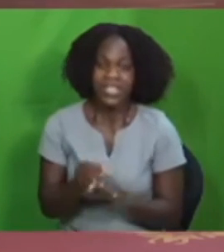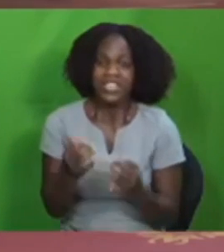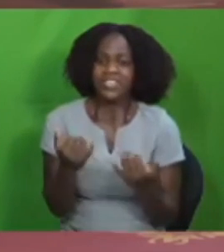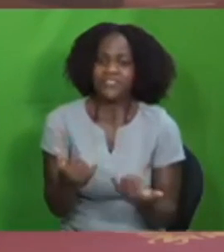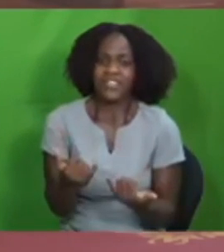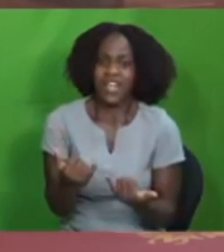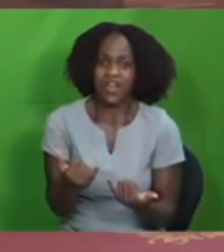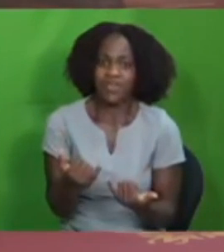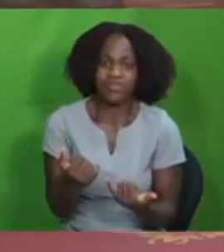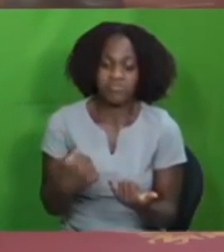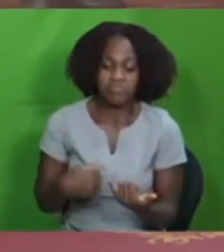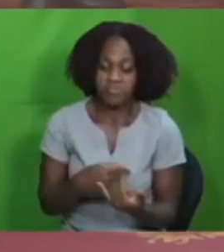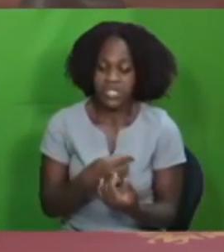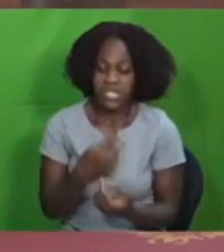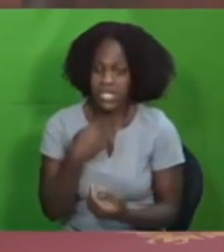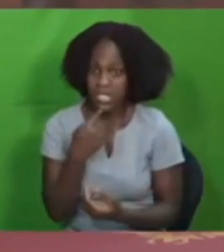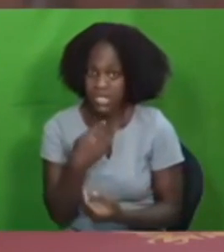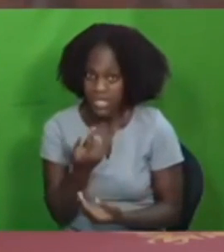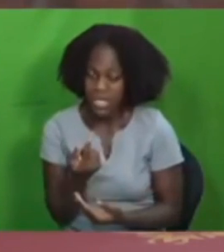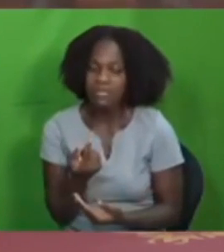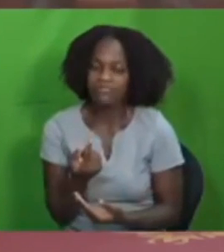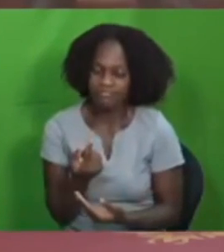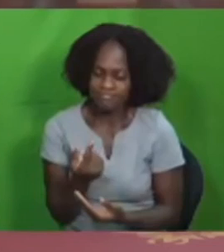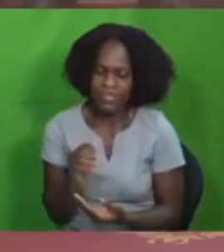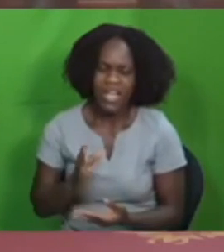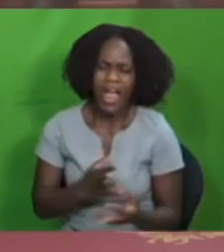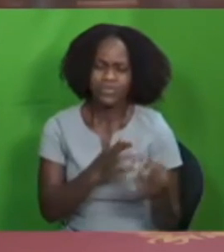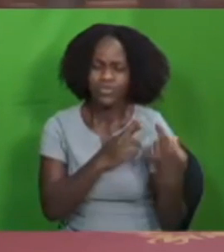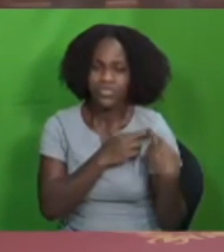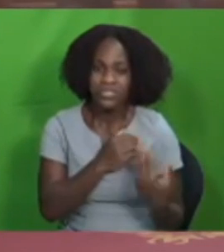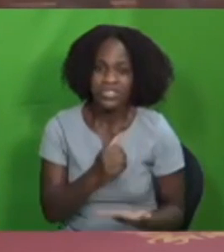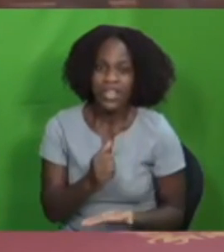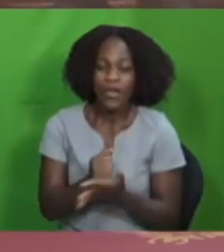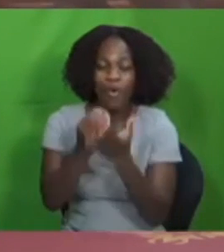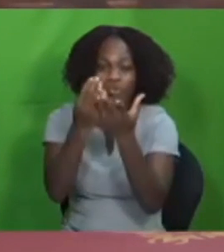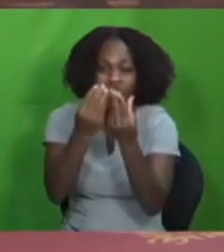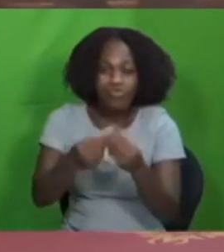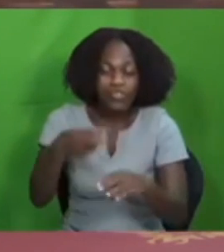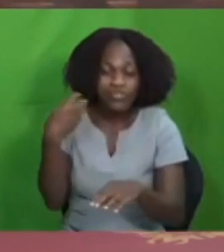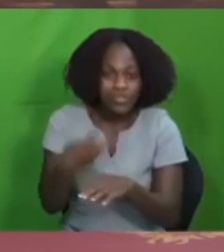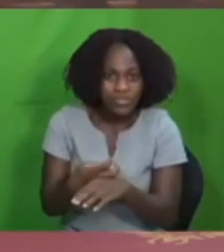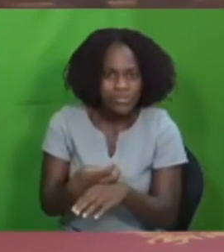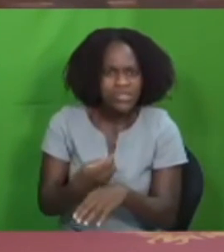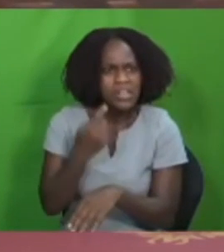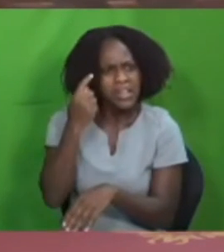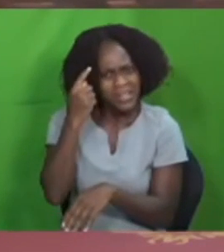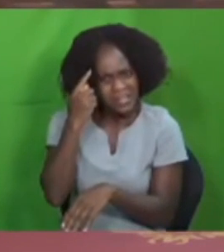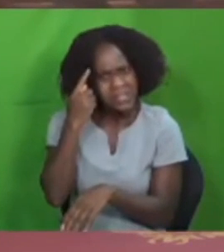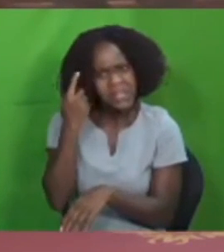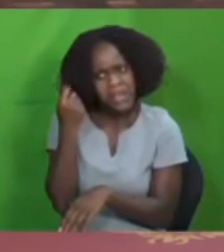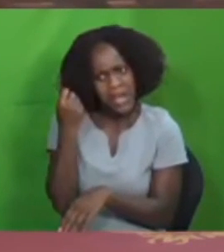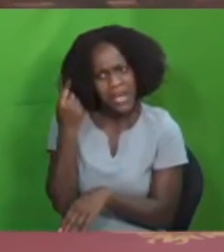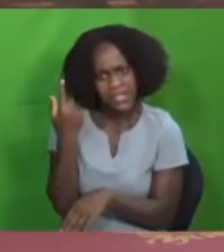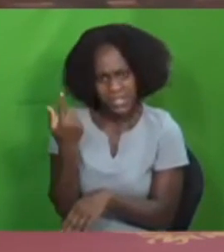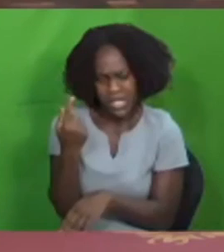are asked to contribute as part of our responsibility to resolve the difficulties, it is only understandable that it